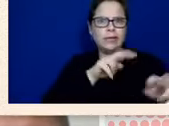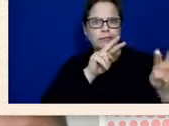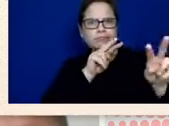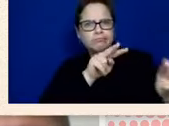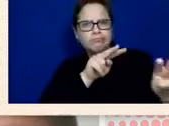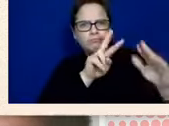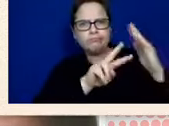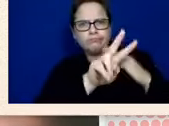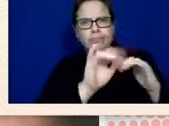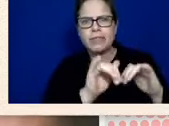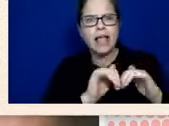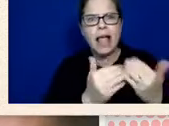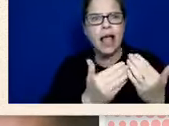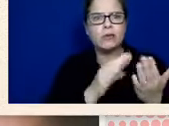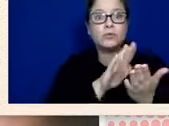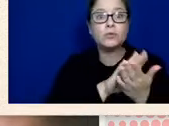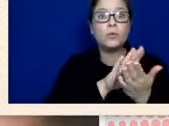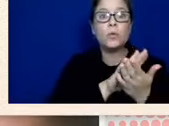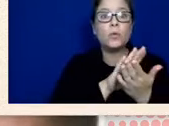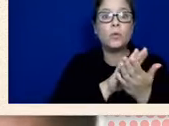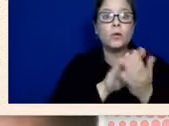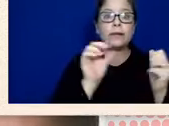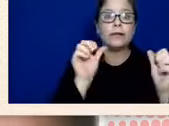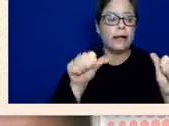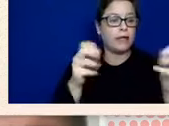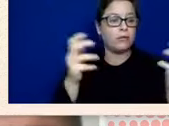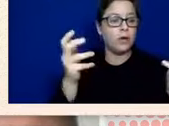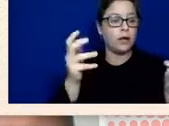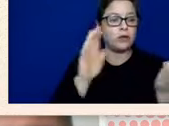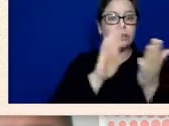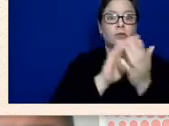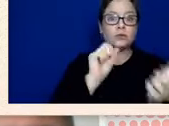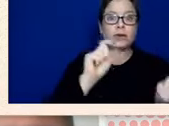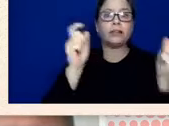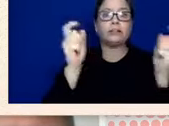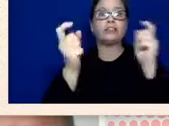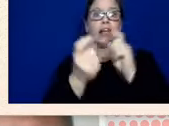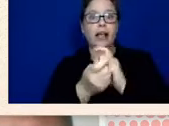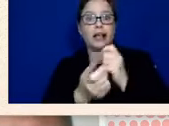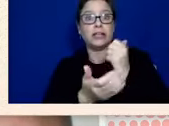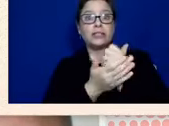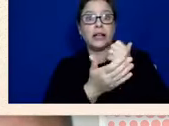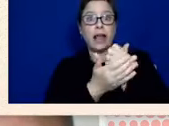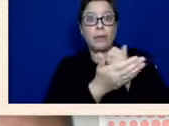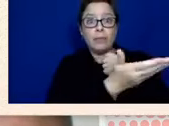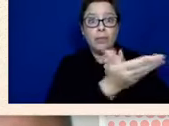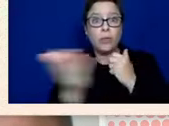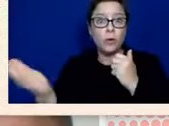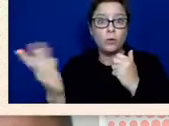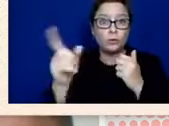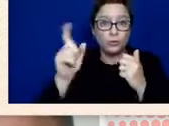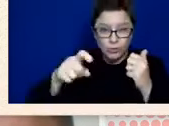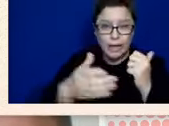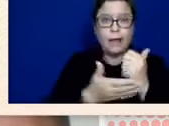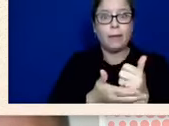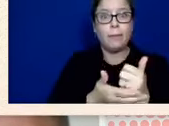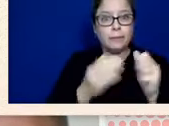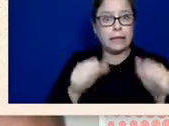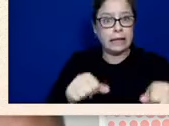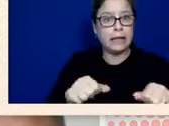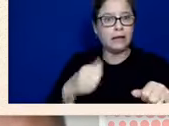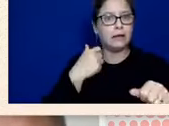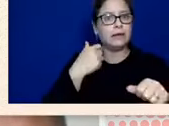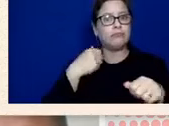how a school system can adjust and aid in those that really need it and provide so